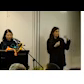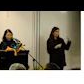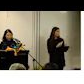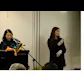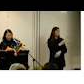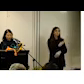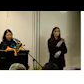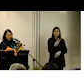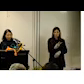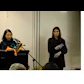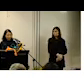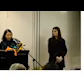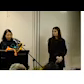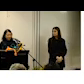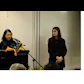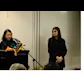in 2022.